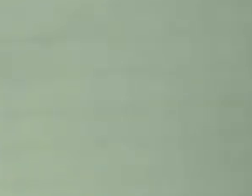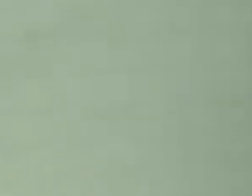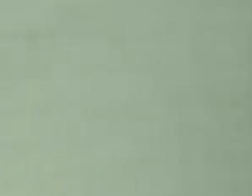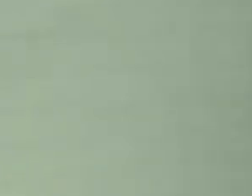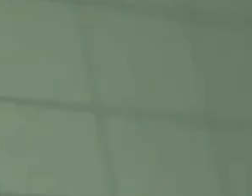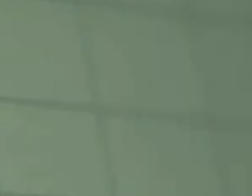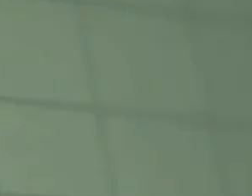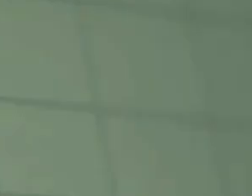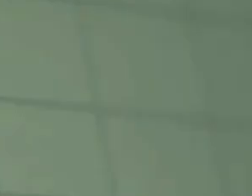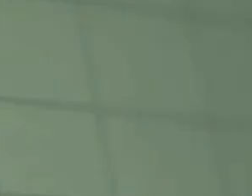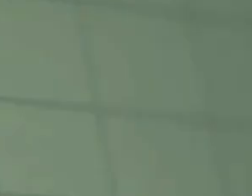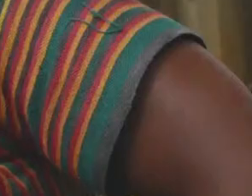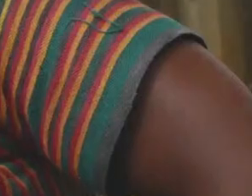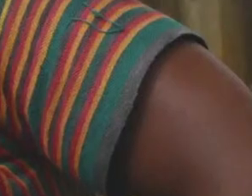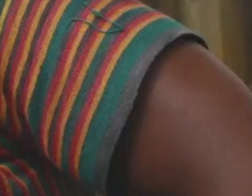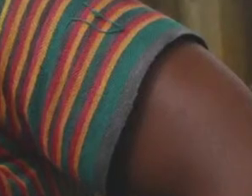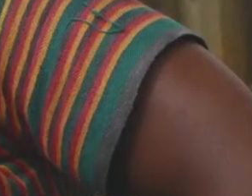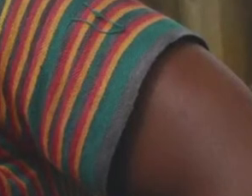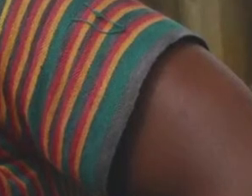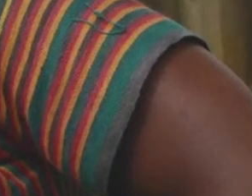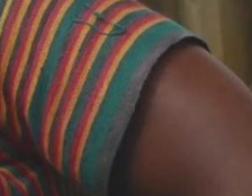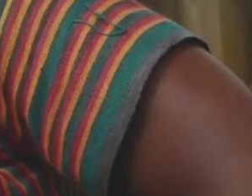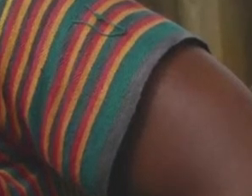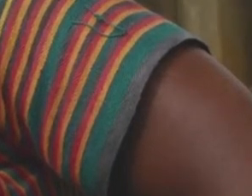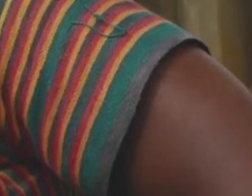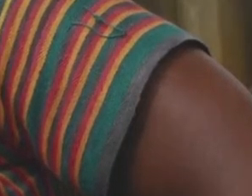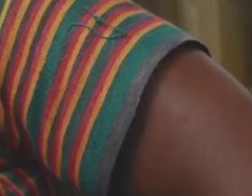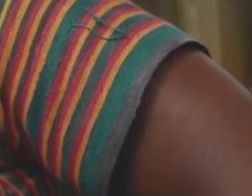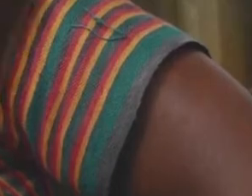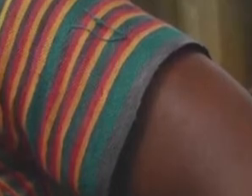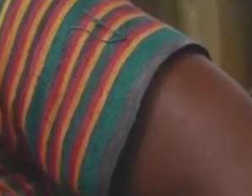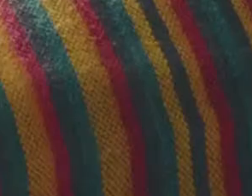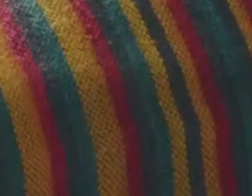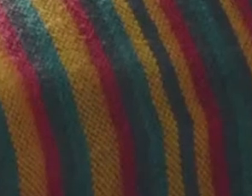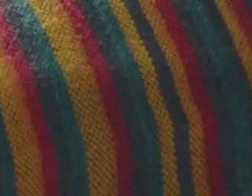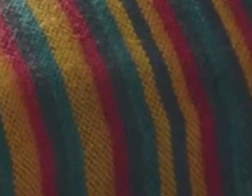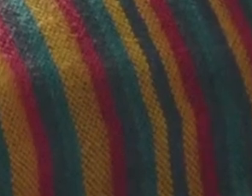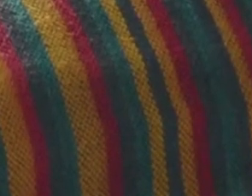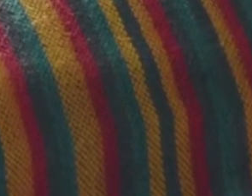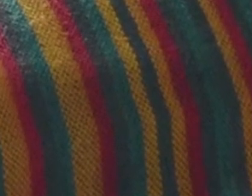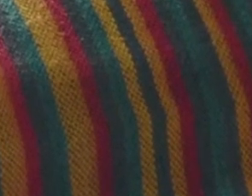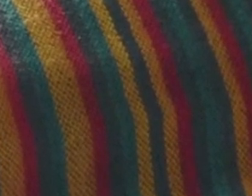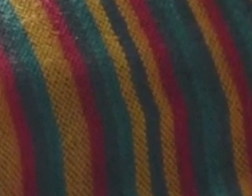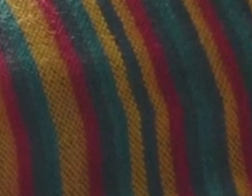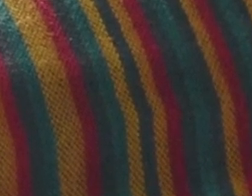tomorrow's success belongs to those who keep today's records clean.